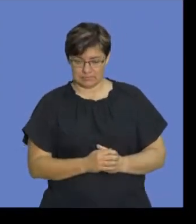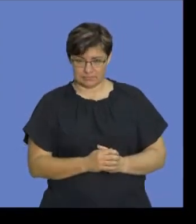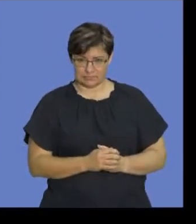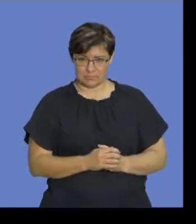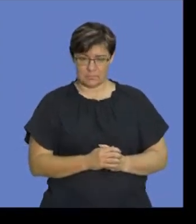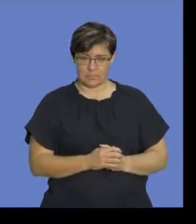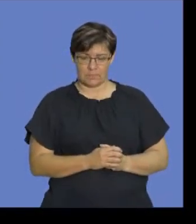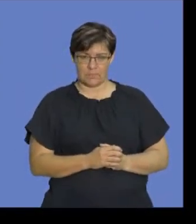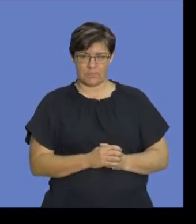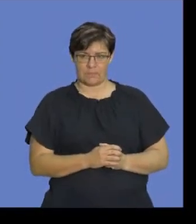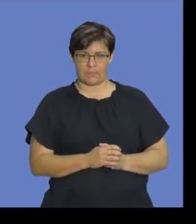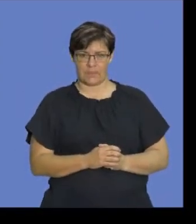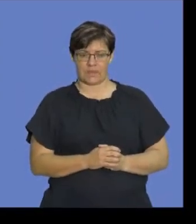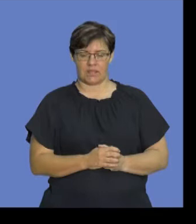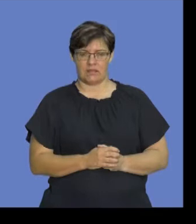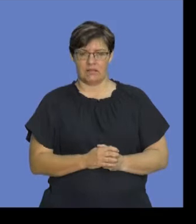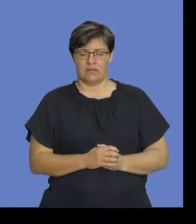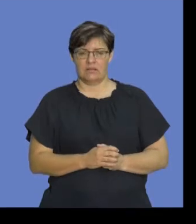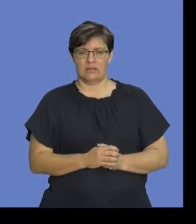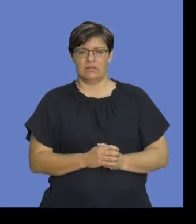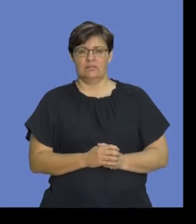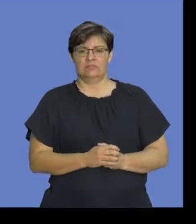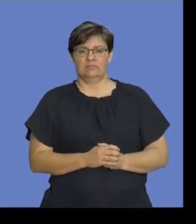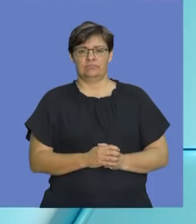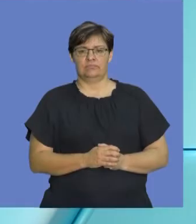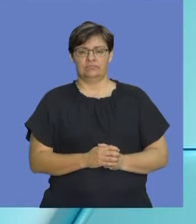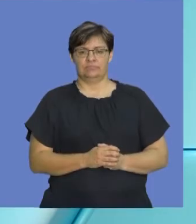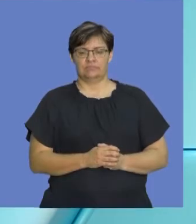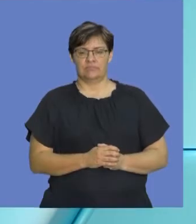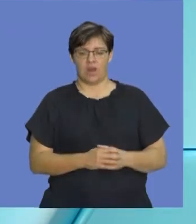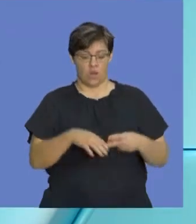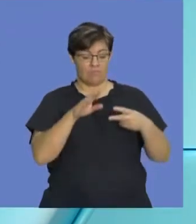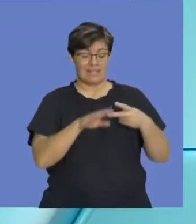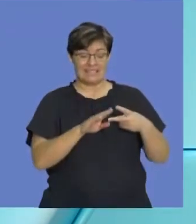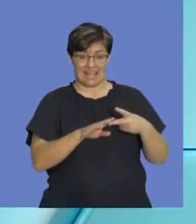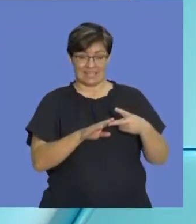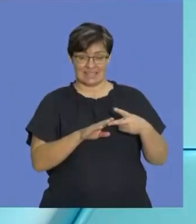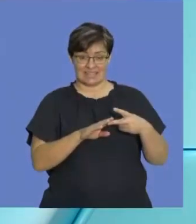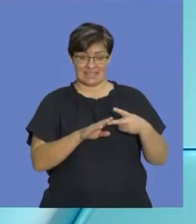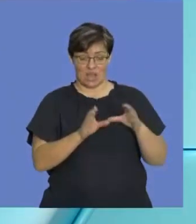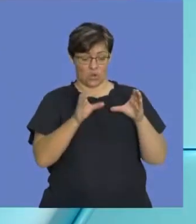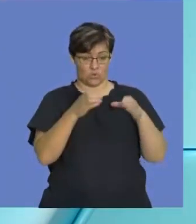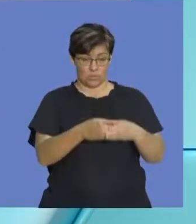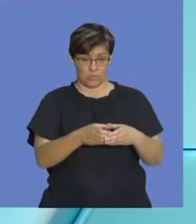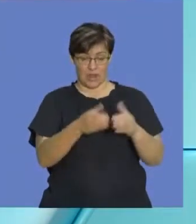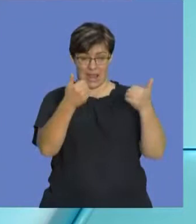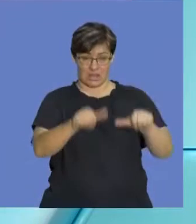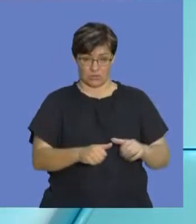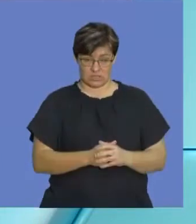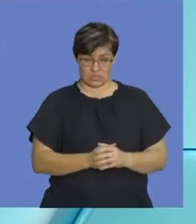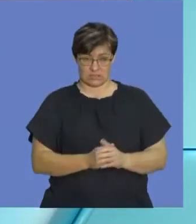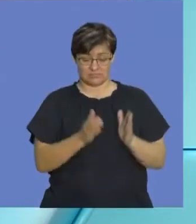Right, now you come to your second category of accounts, and these are your cost accounts.